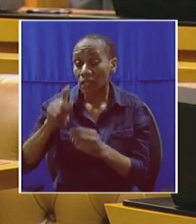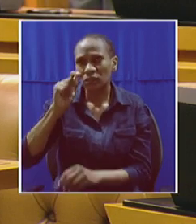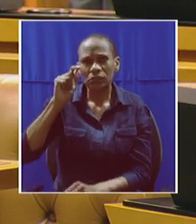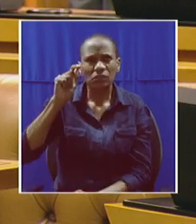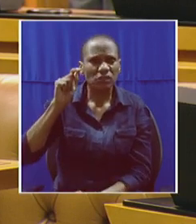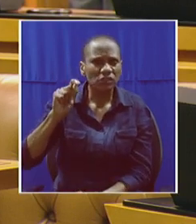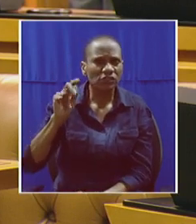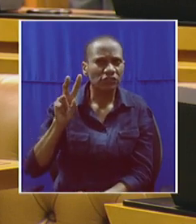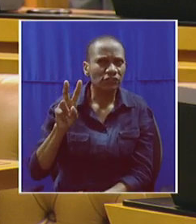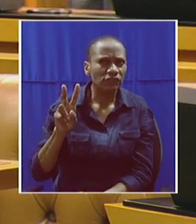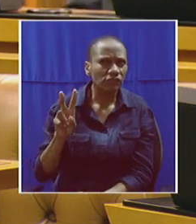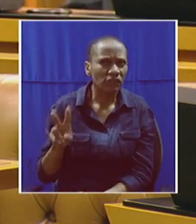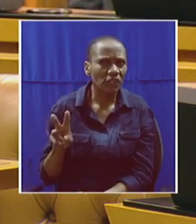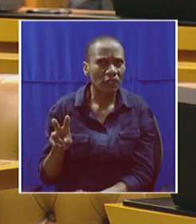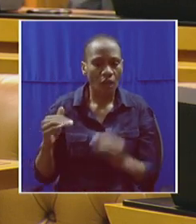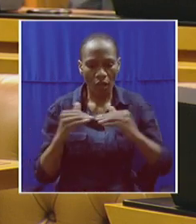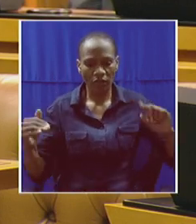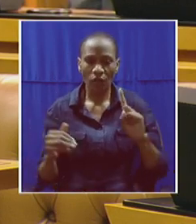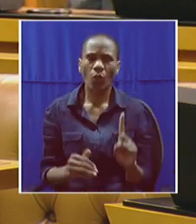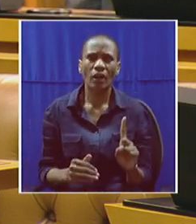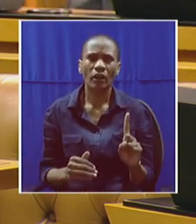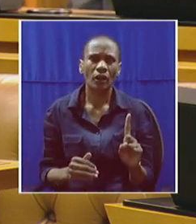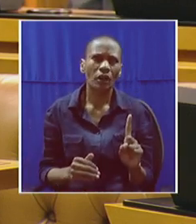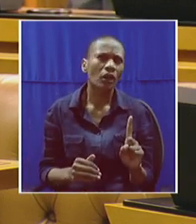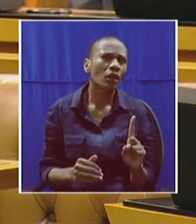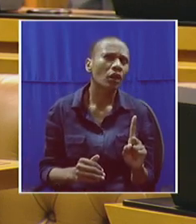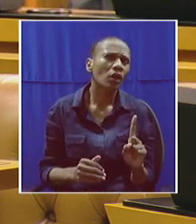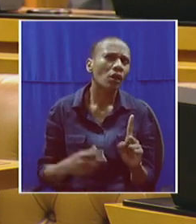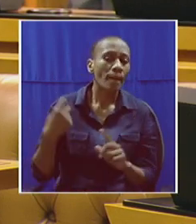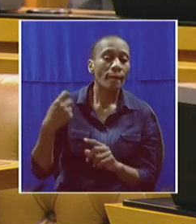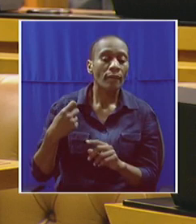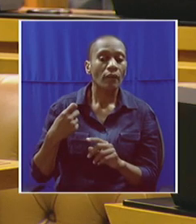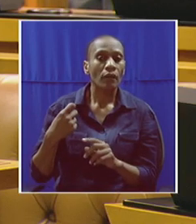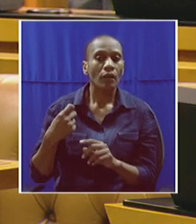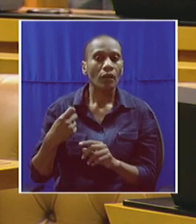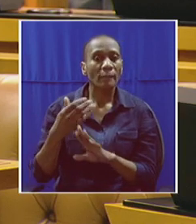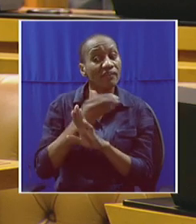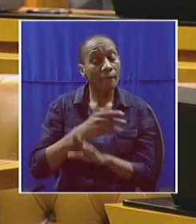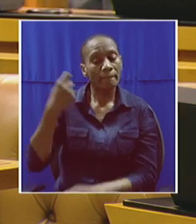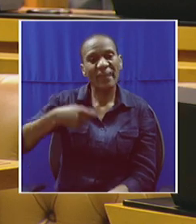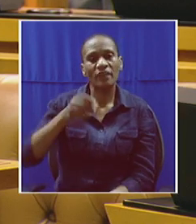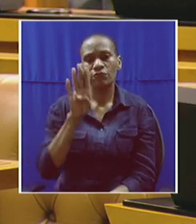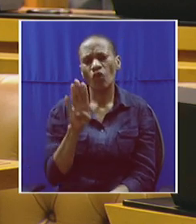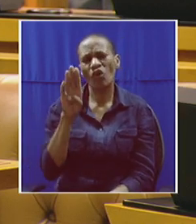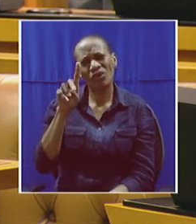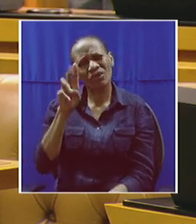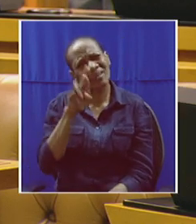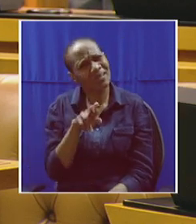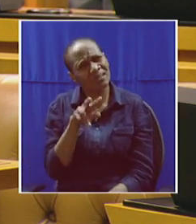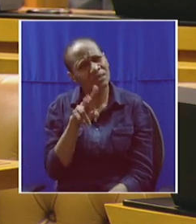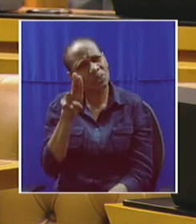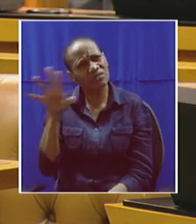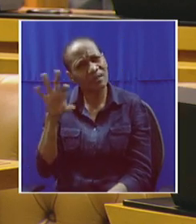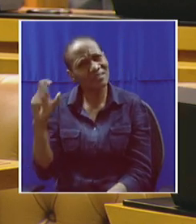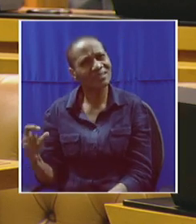PV in round one were paying for r25 cents a unit today it's